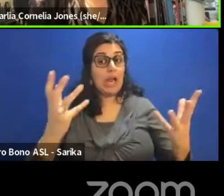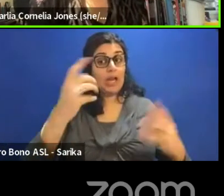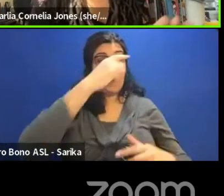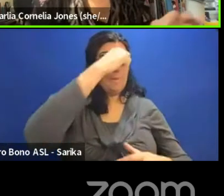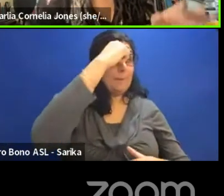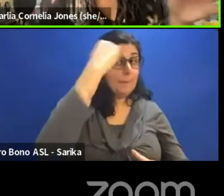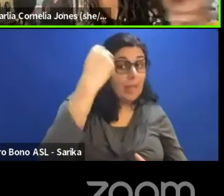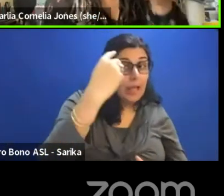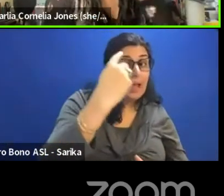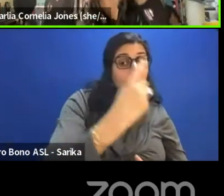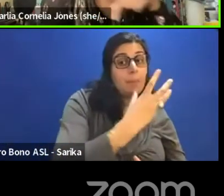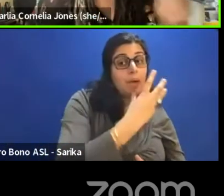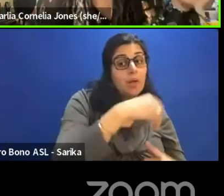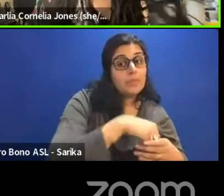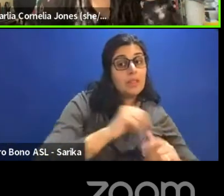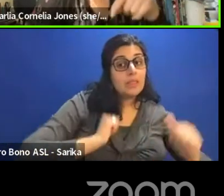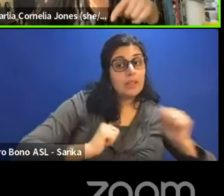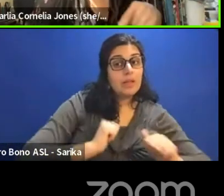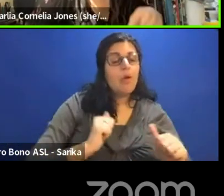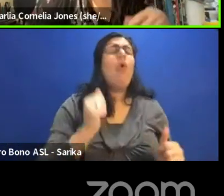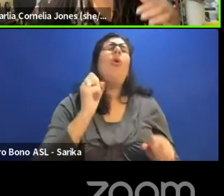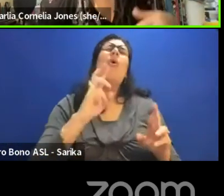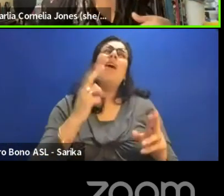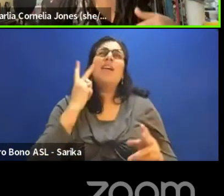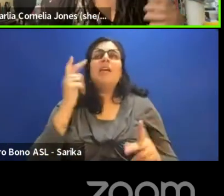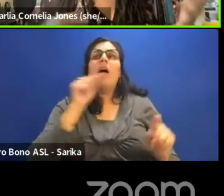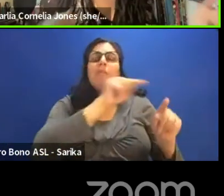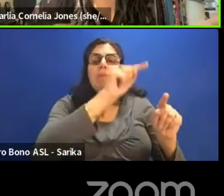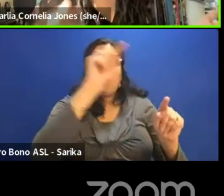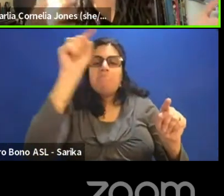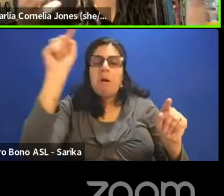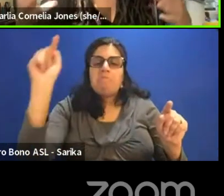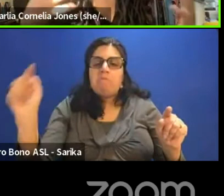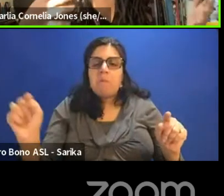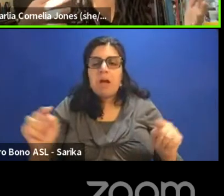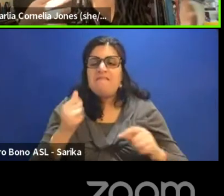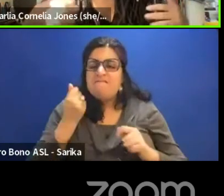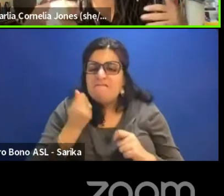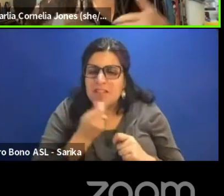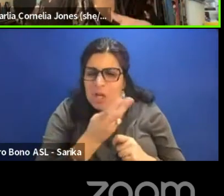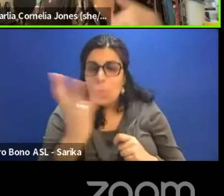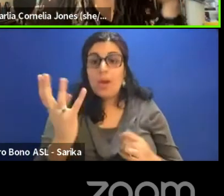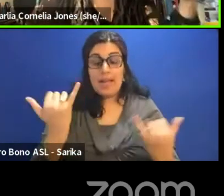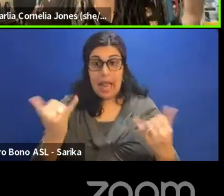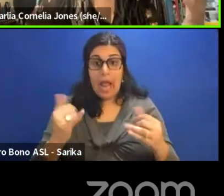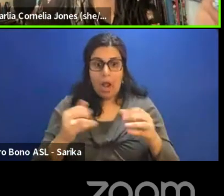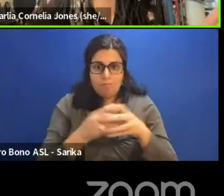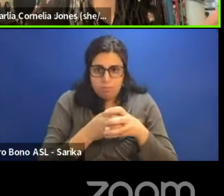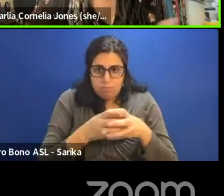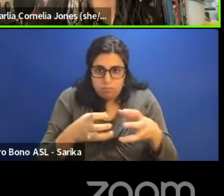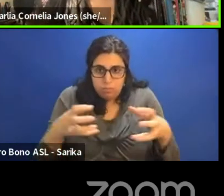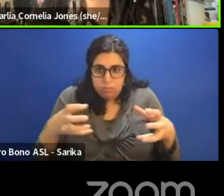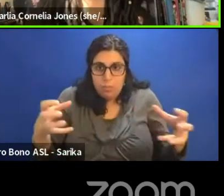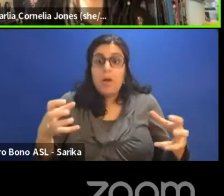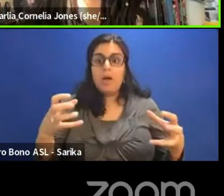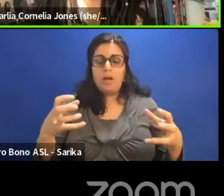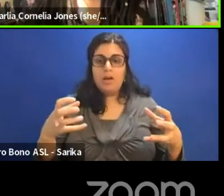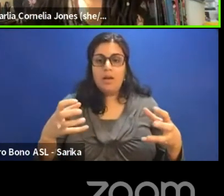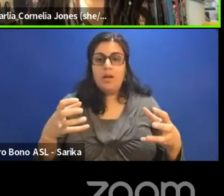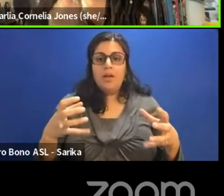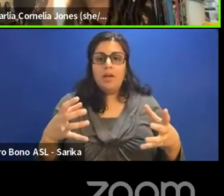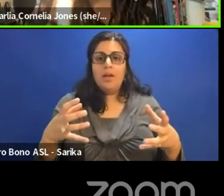moms in the theater, or I saw them in different places. And I think now there are more, because I think we were